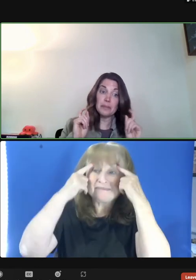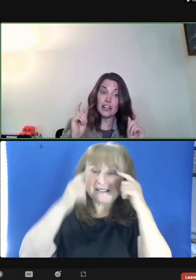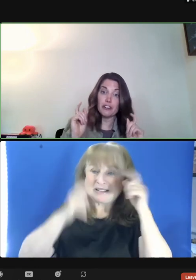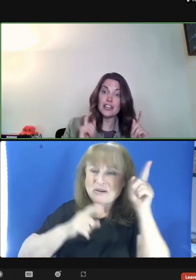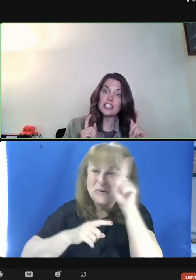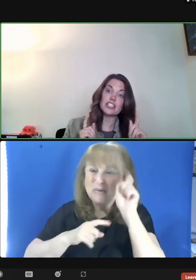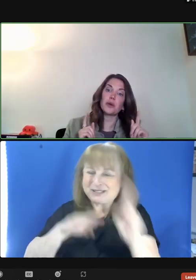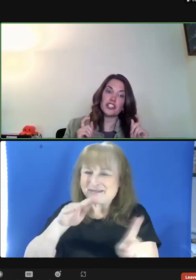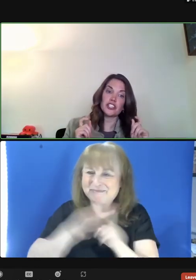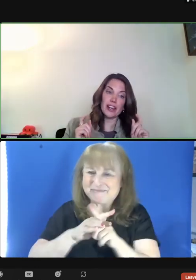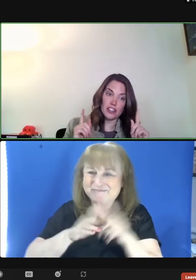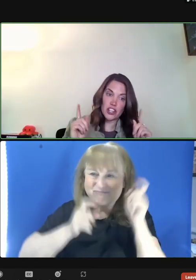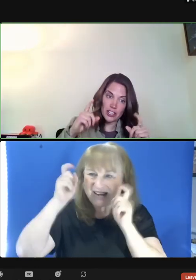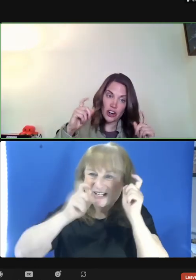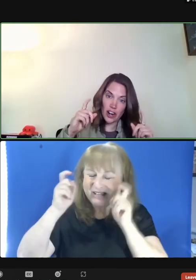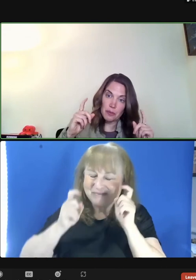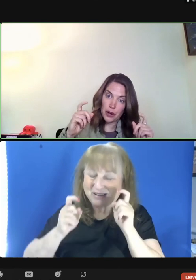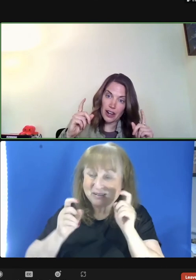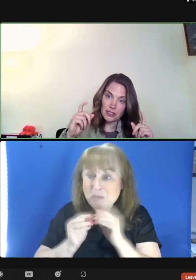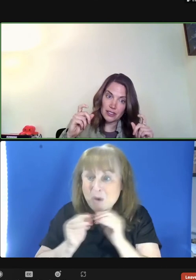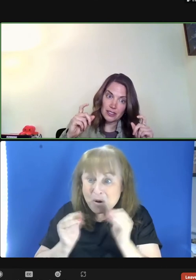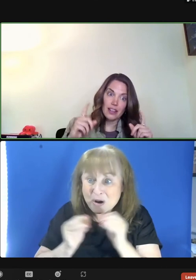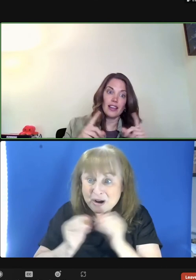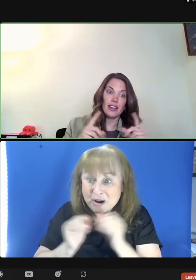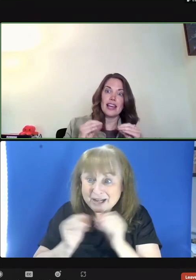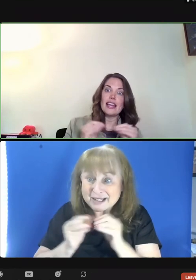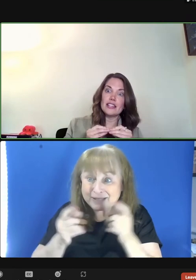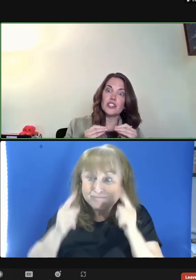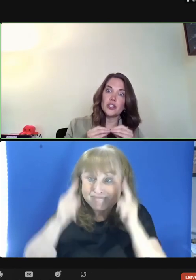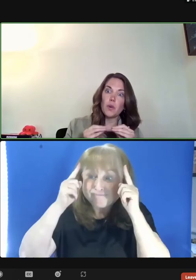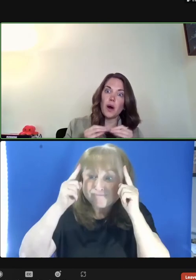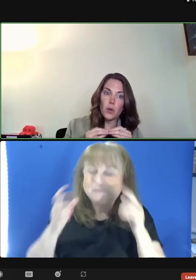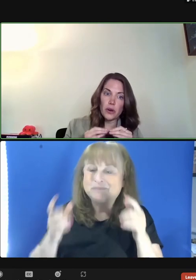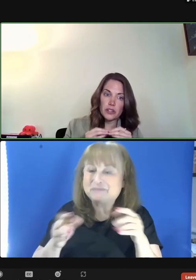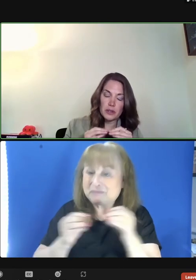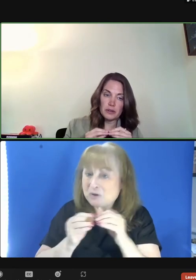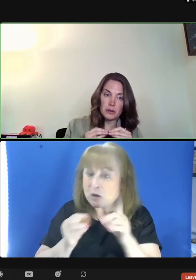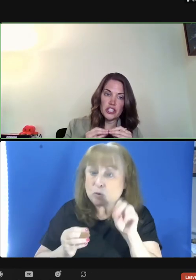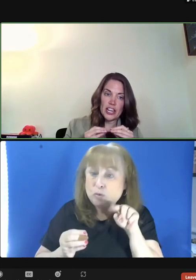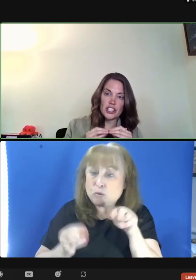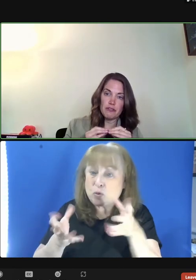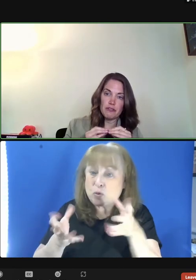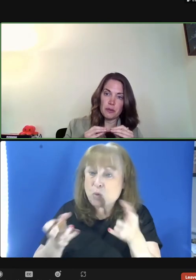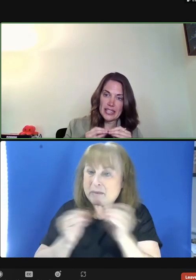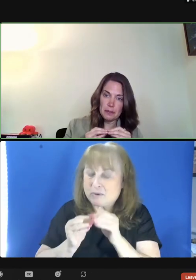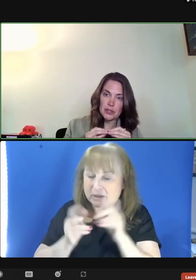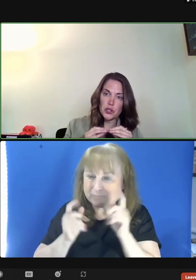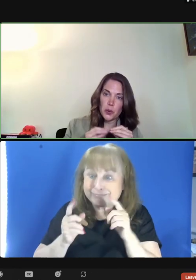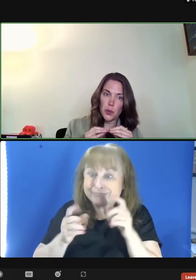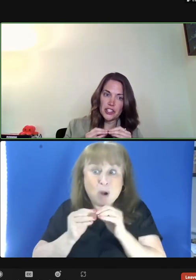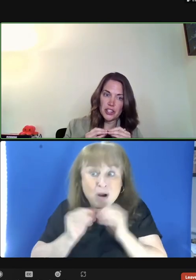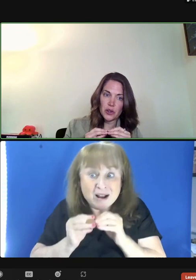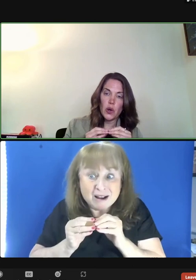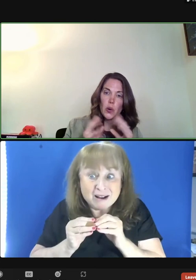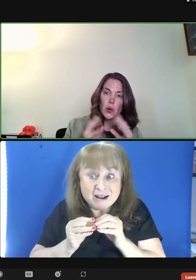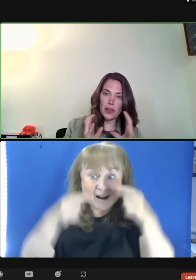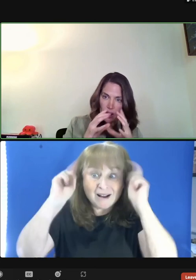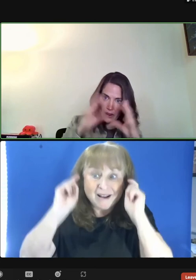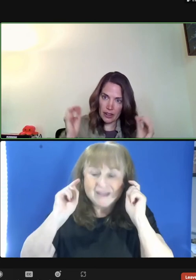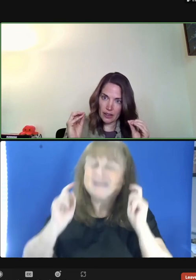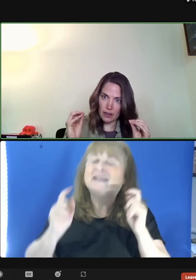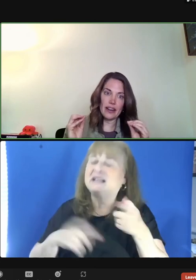happen simply by our facial expression and the change in our eyebrows. Is, do you want more? We can change that from a statement to a